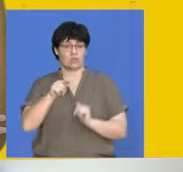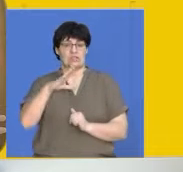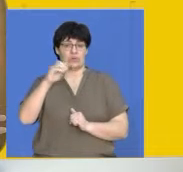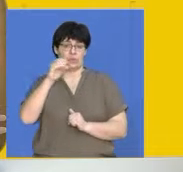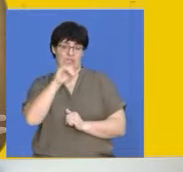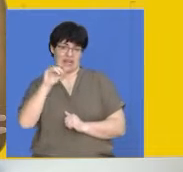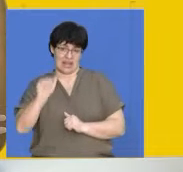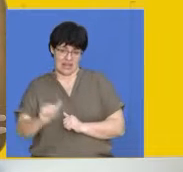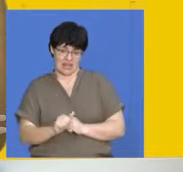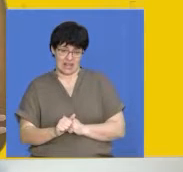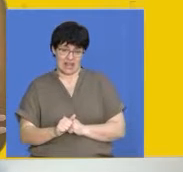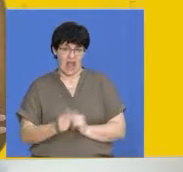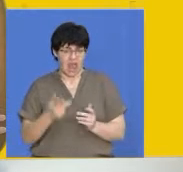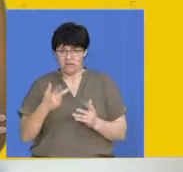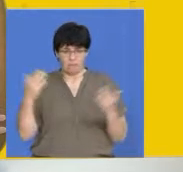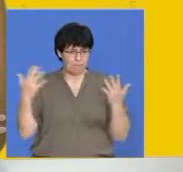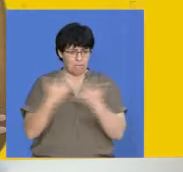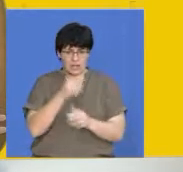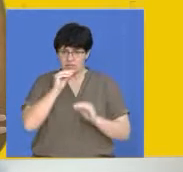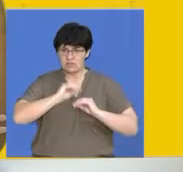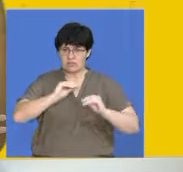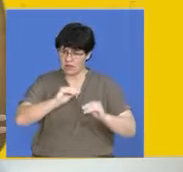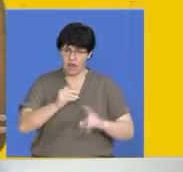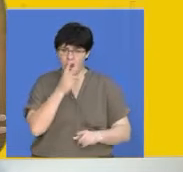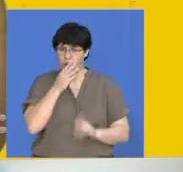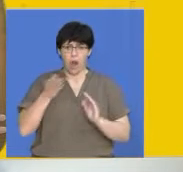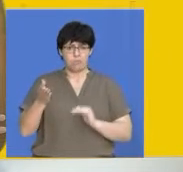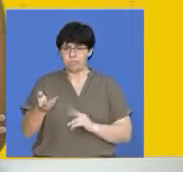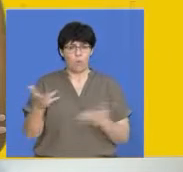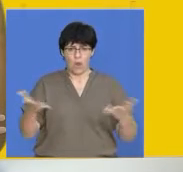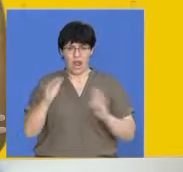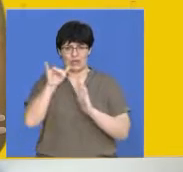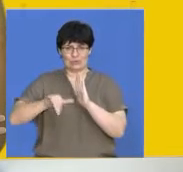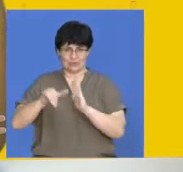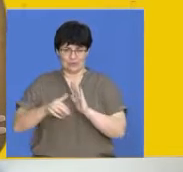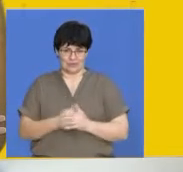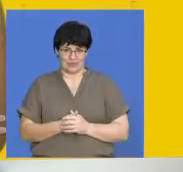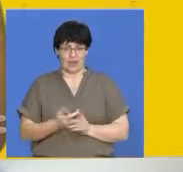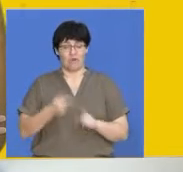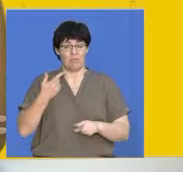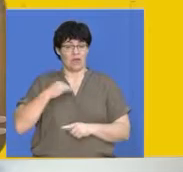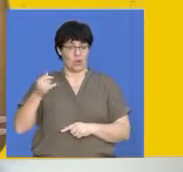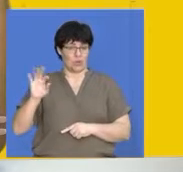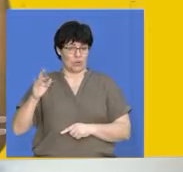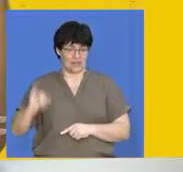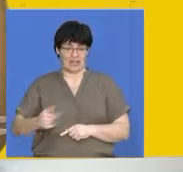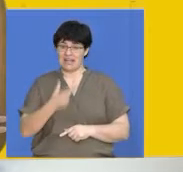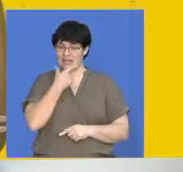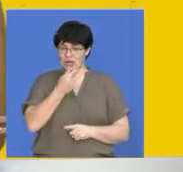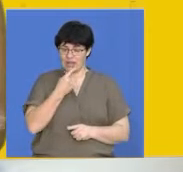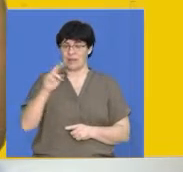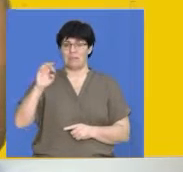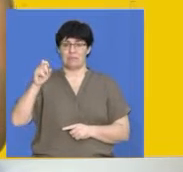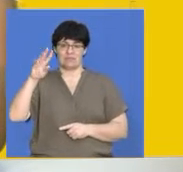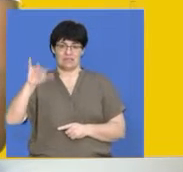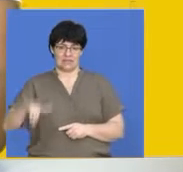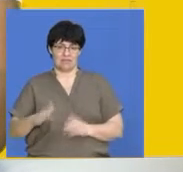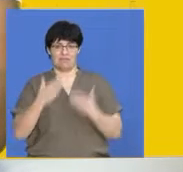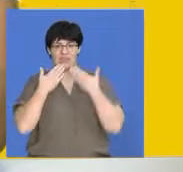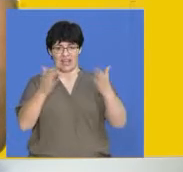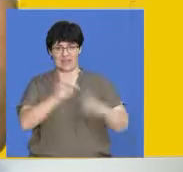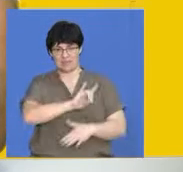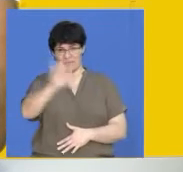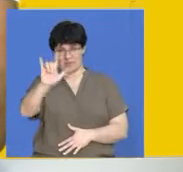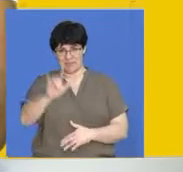www.wazamatrix.co.za. And if you missed any of the lessons, they are available on our YouTube channel. From me, Luni, Nicoline, and Mamsi, thank